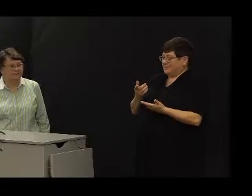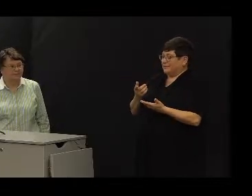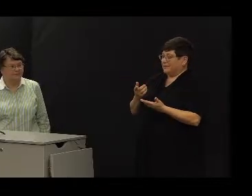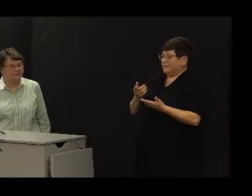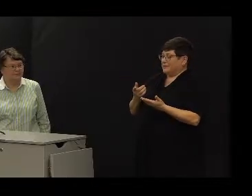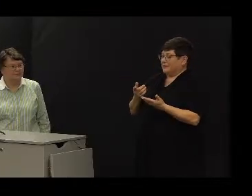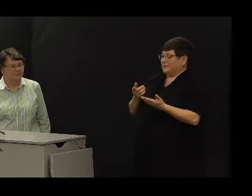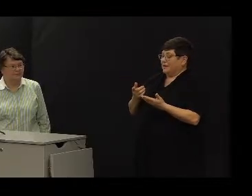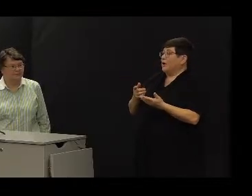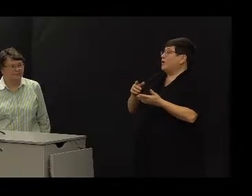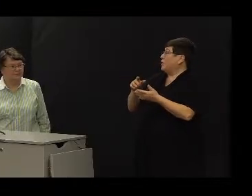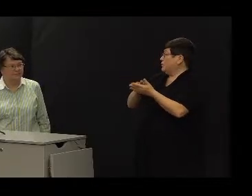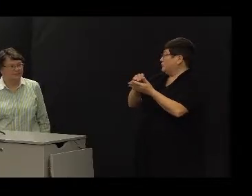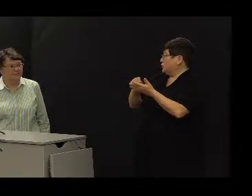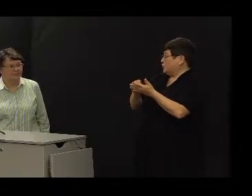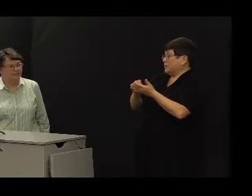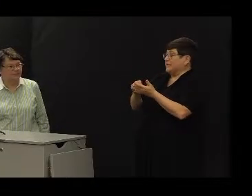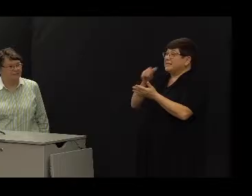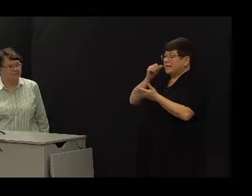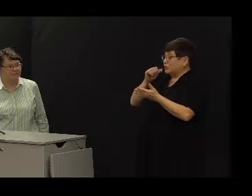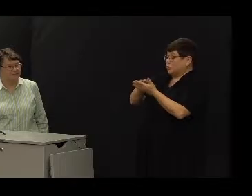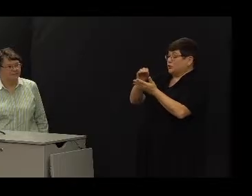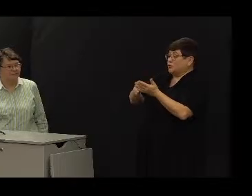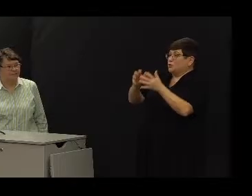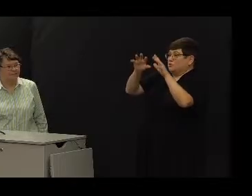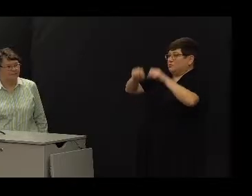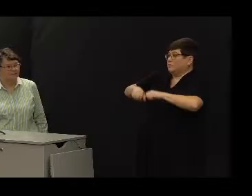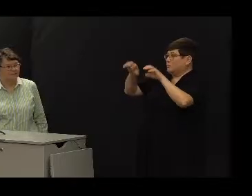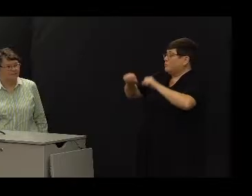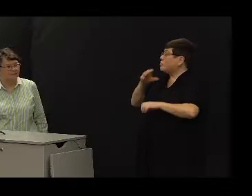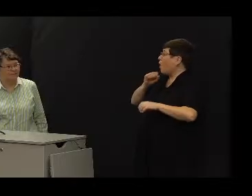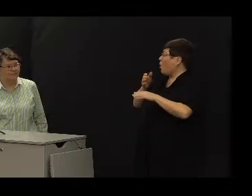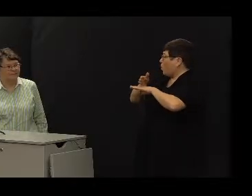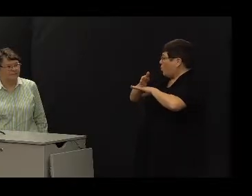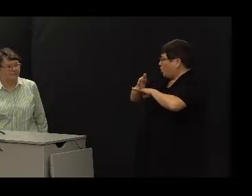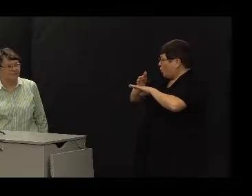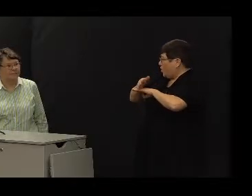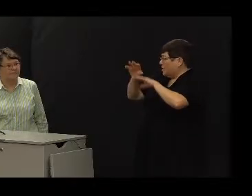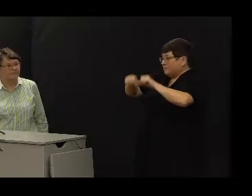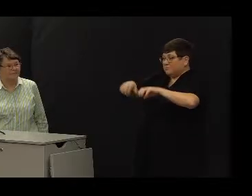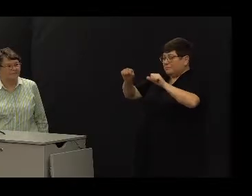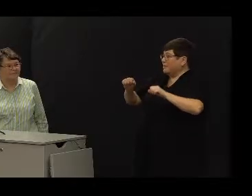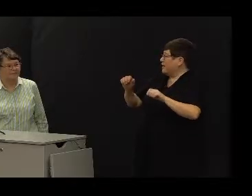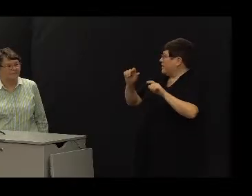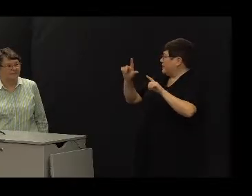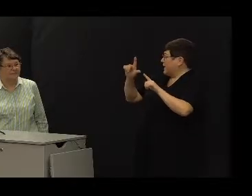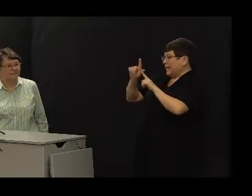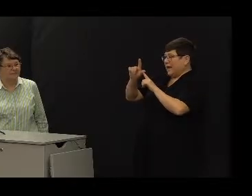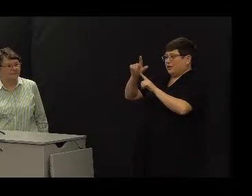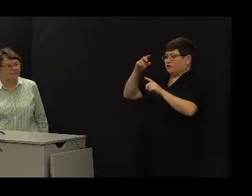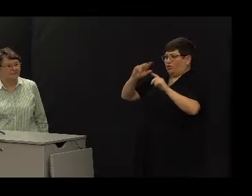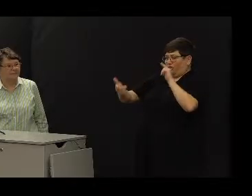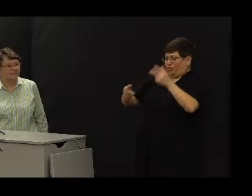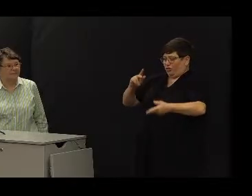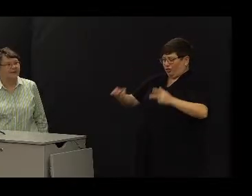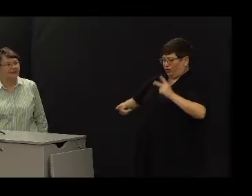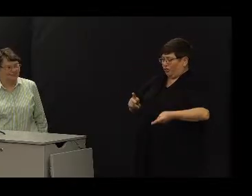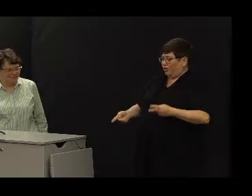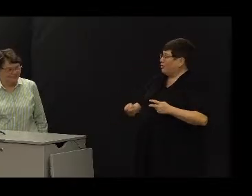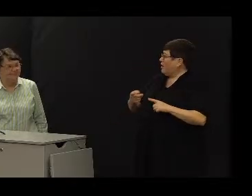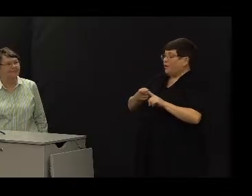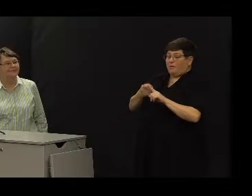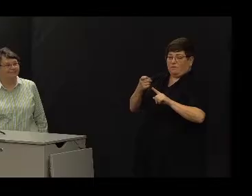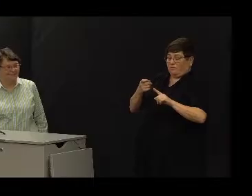had the students remove those yesterday, take down the old wood where the letters were falling off. They're going to redo those when